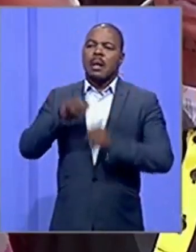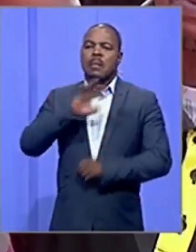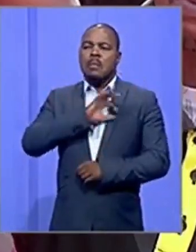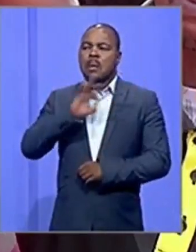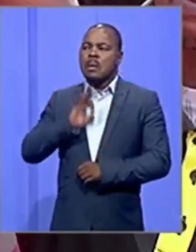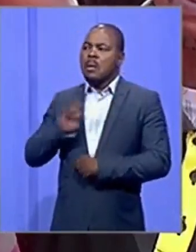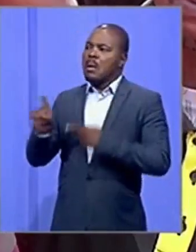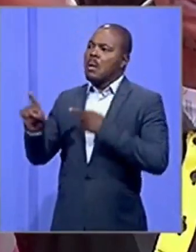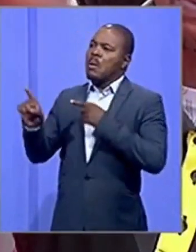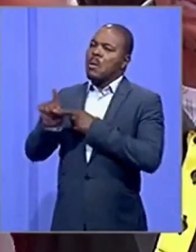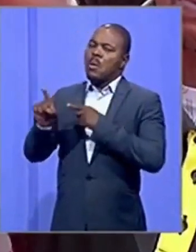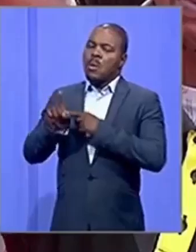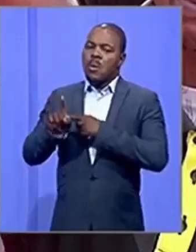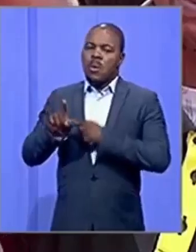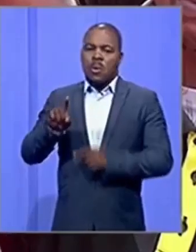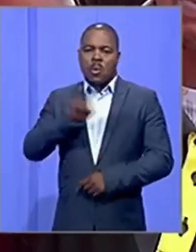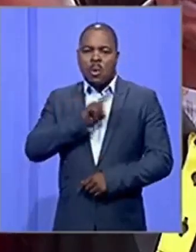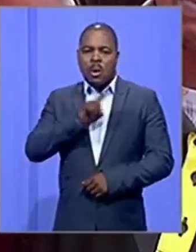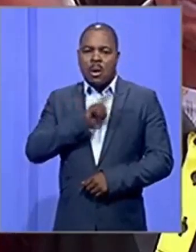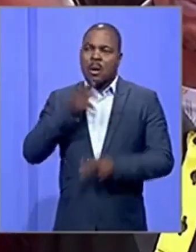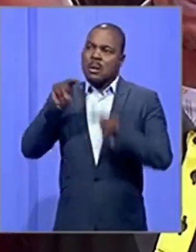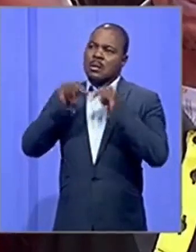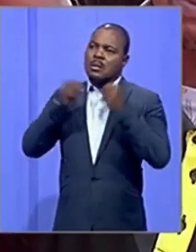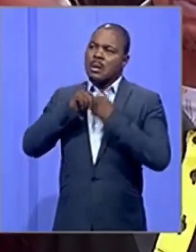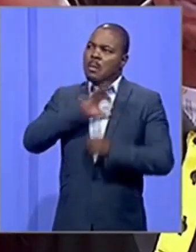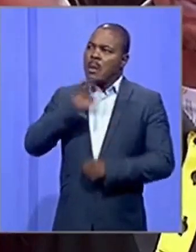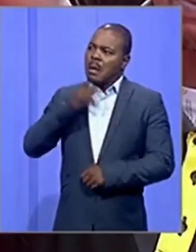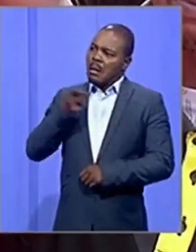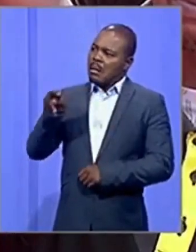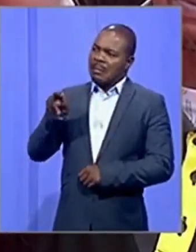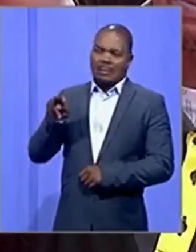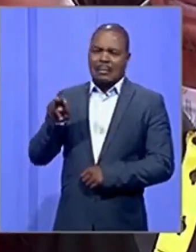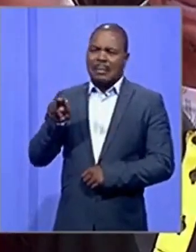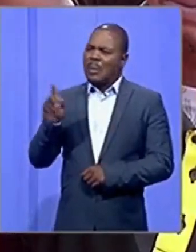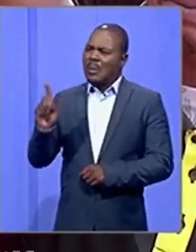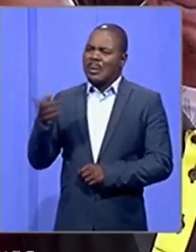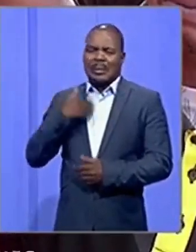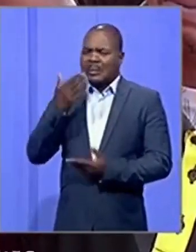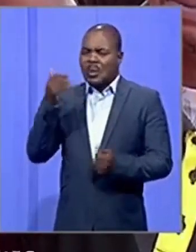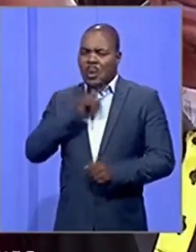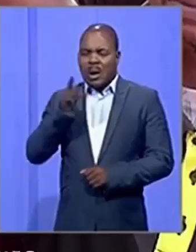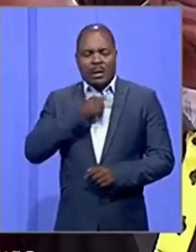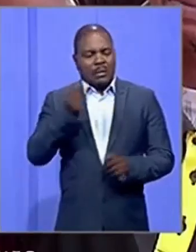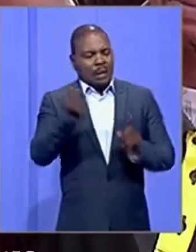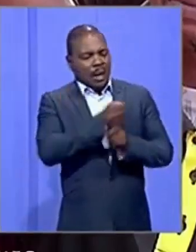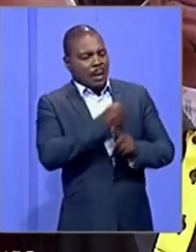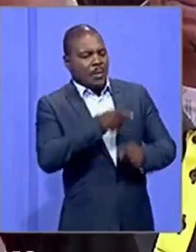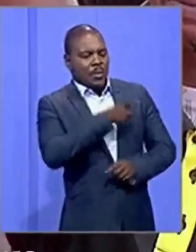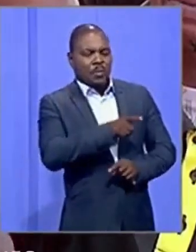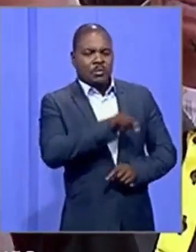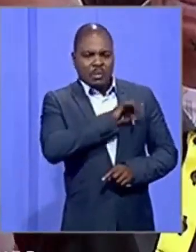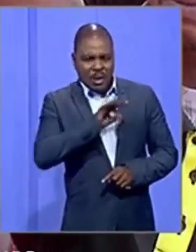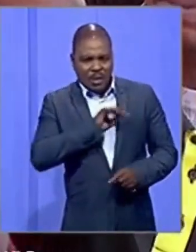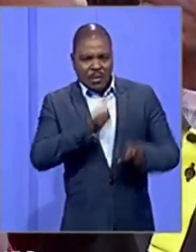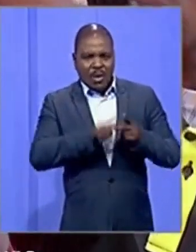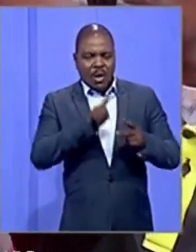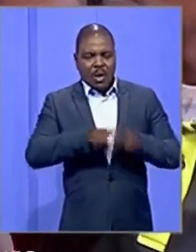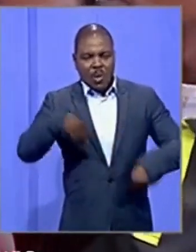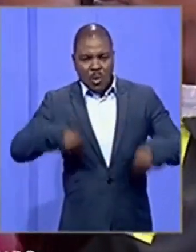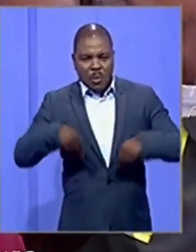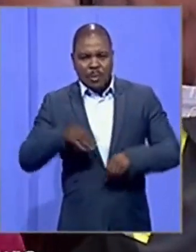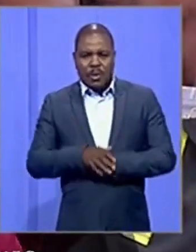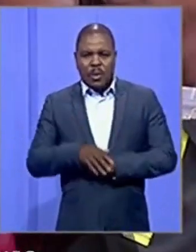we don't are khone go bona bo national mayor ba ha kante le go sotla ba bereki le bogodu se re batlang go se bona go gore a ntshiwe